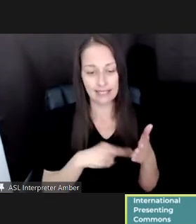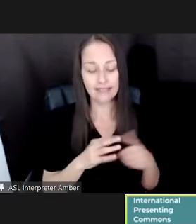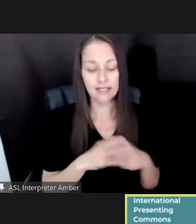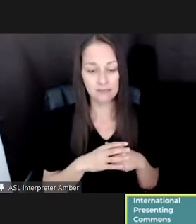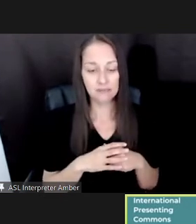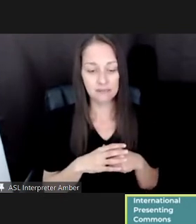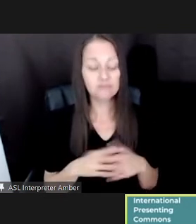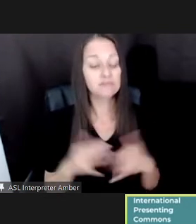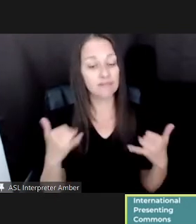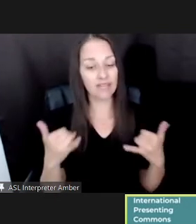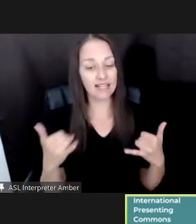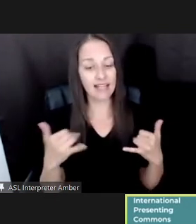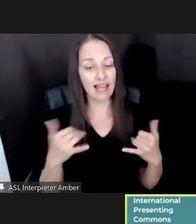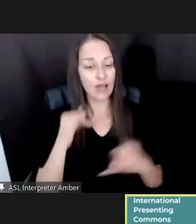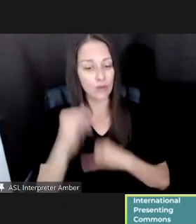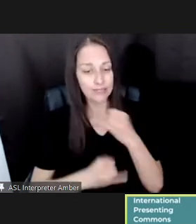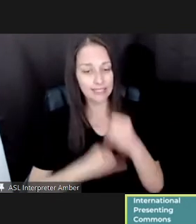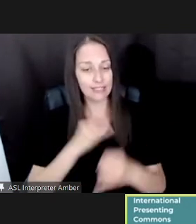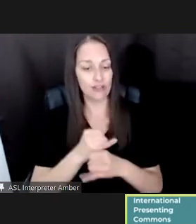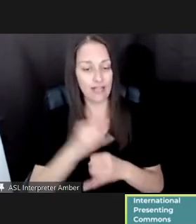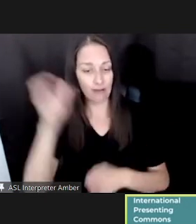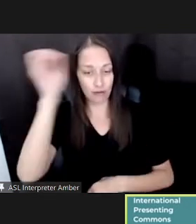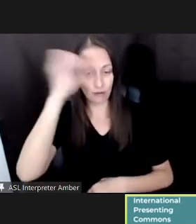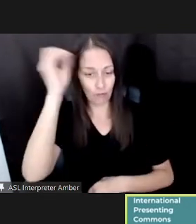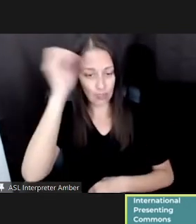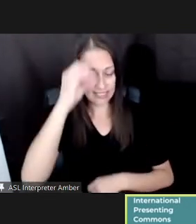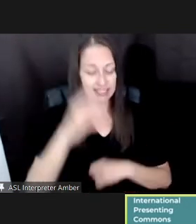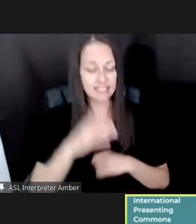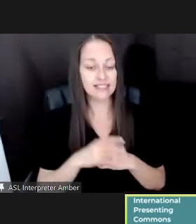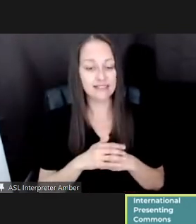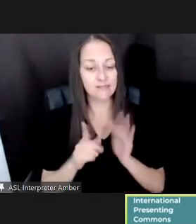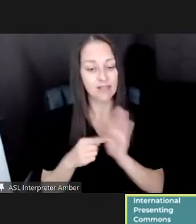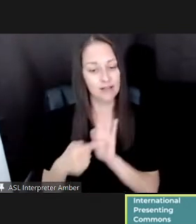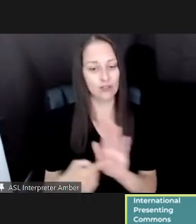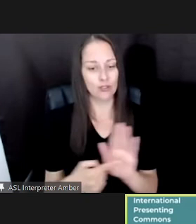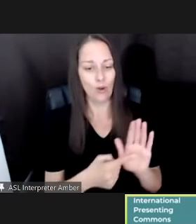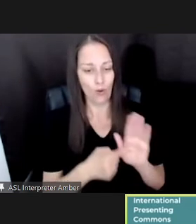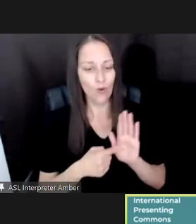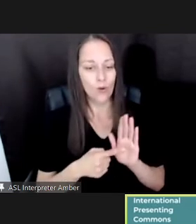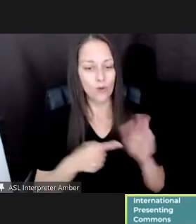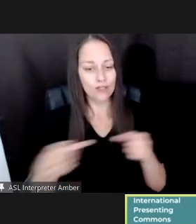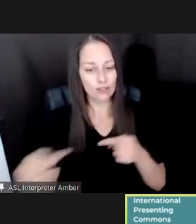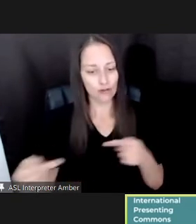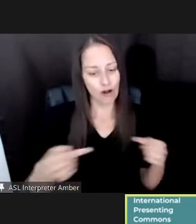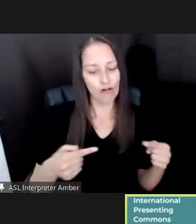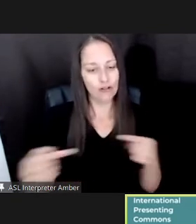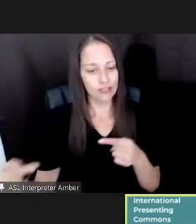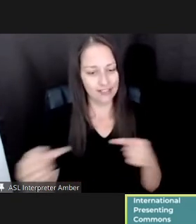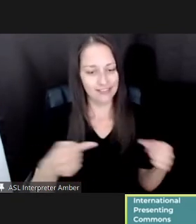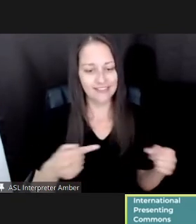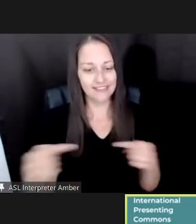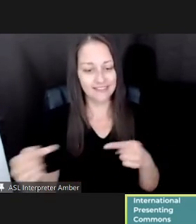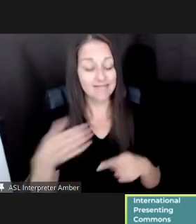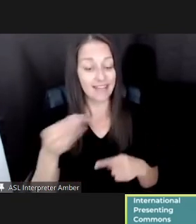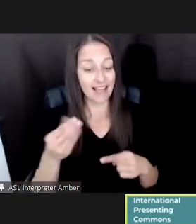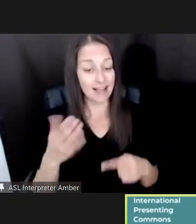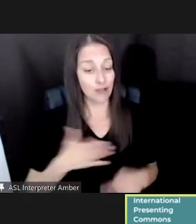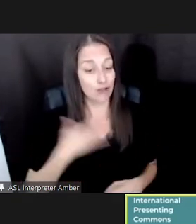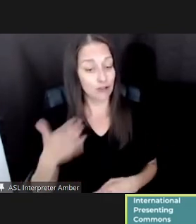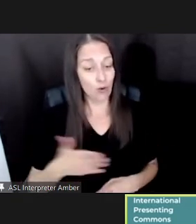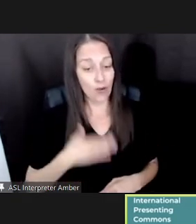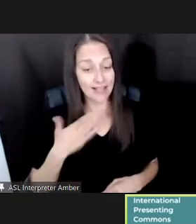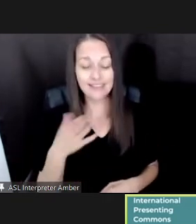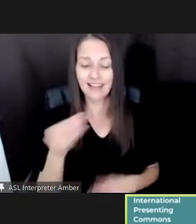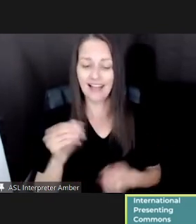voices bring to light what we are struggling with, what we take great joy with, and how we move